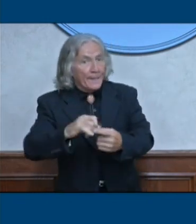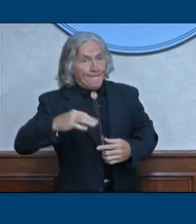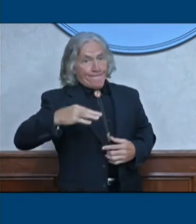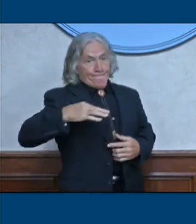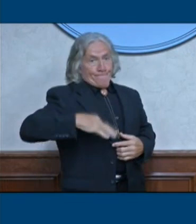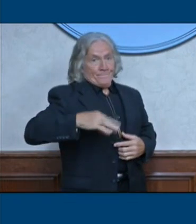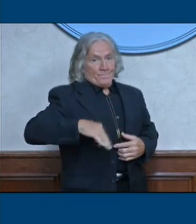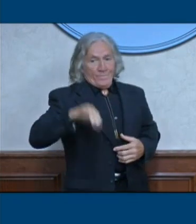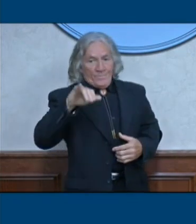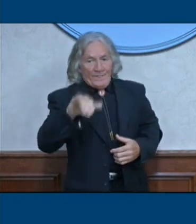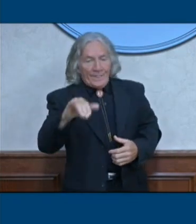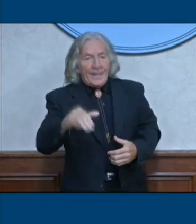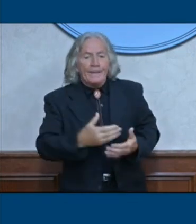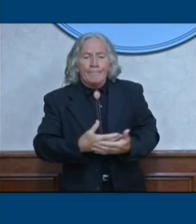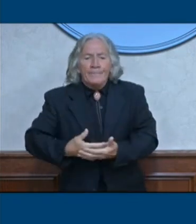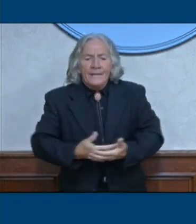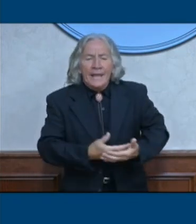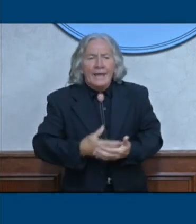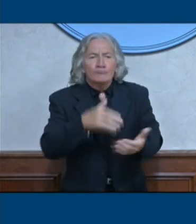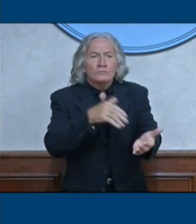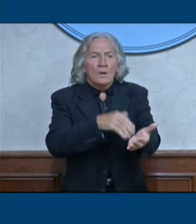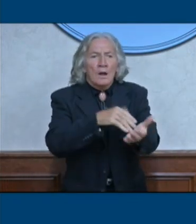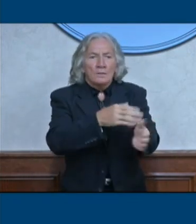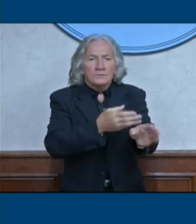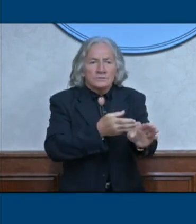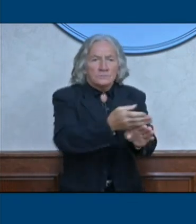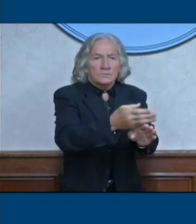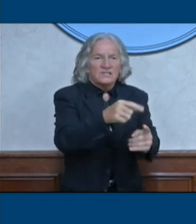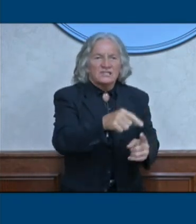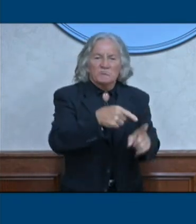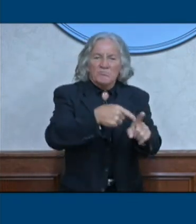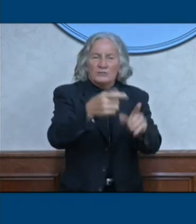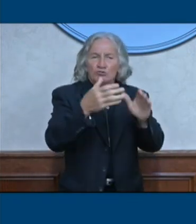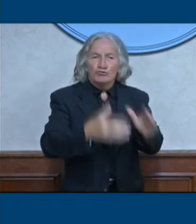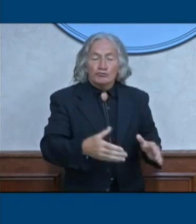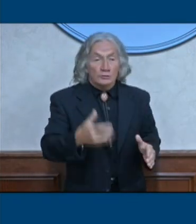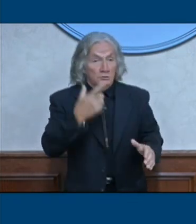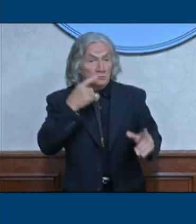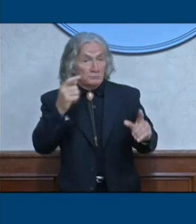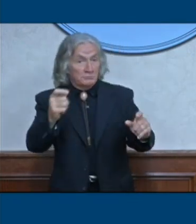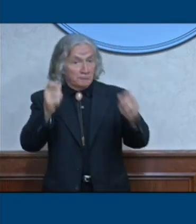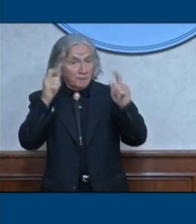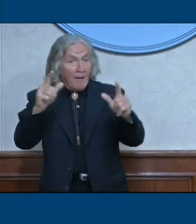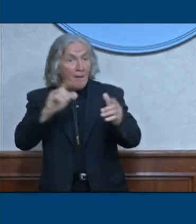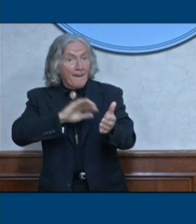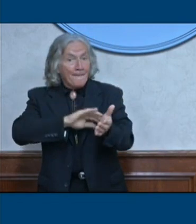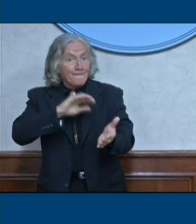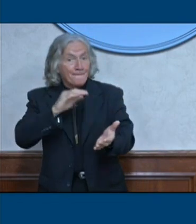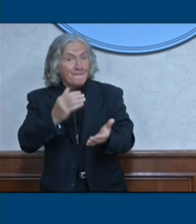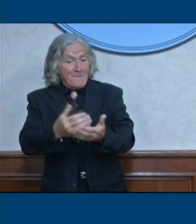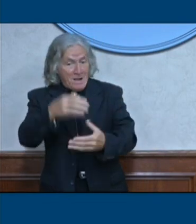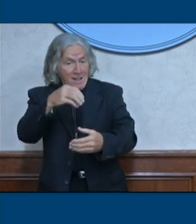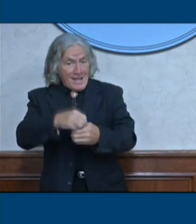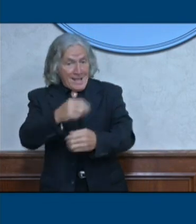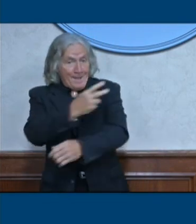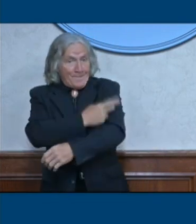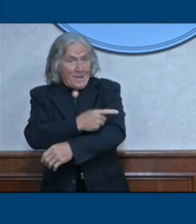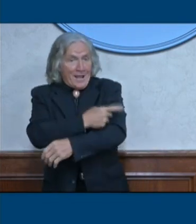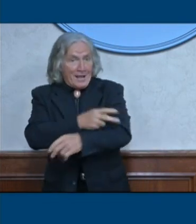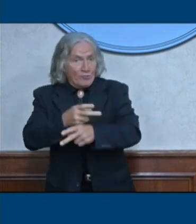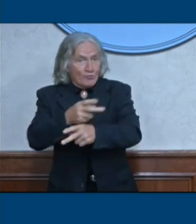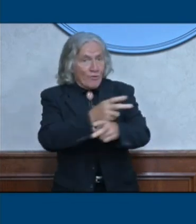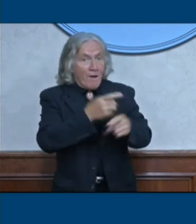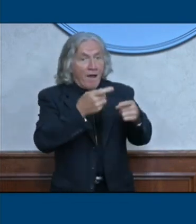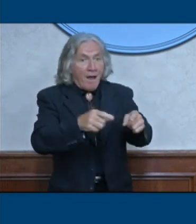the benefit of those pediatric-centered specialists. So a surprising amount of inpatient